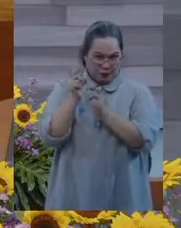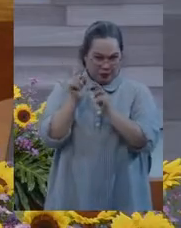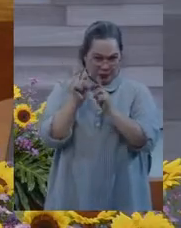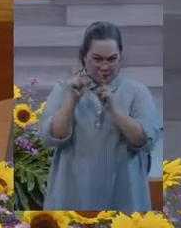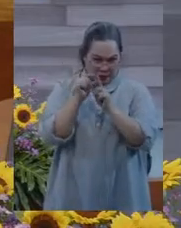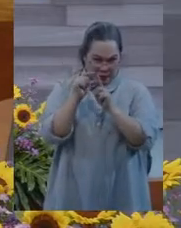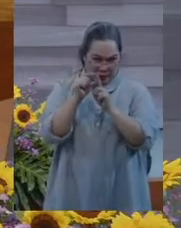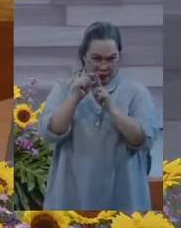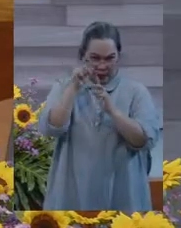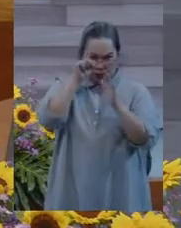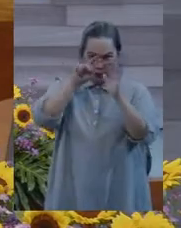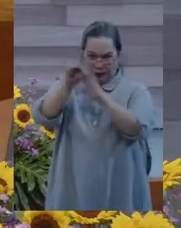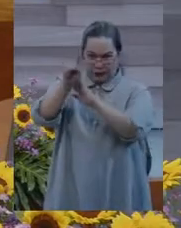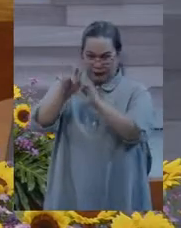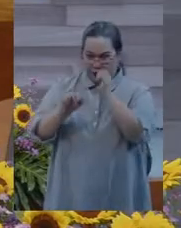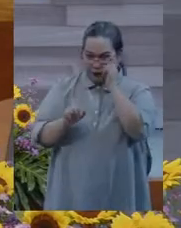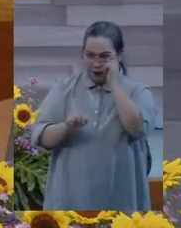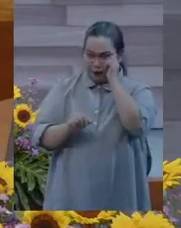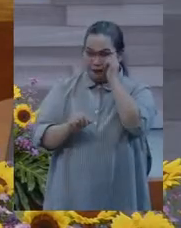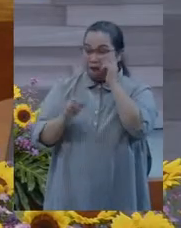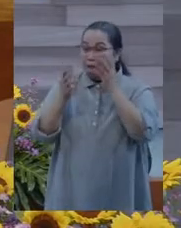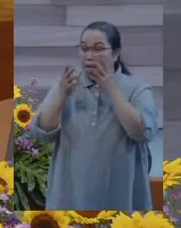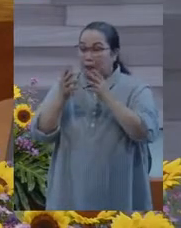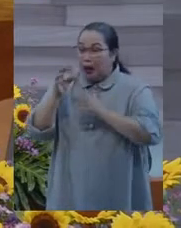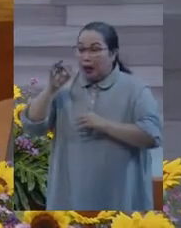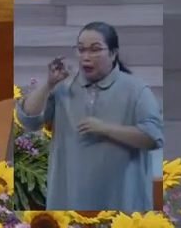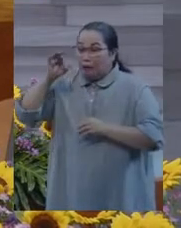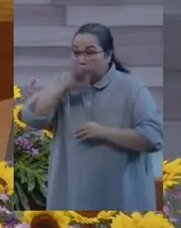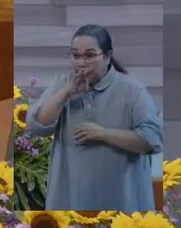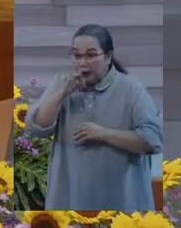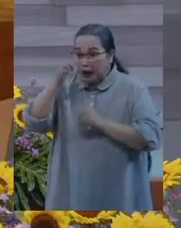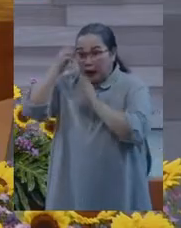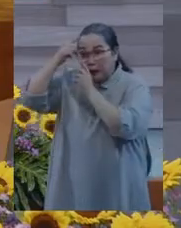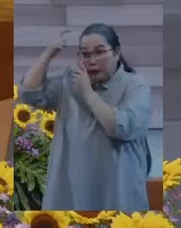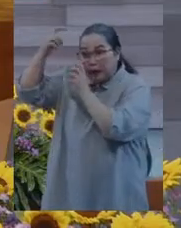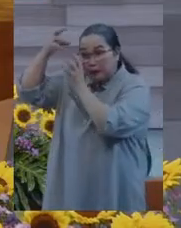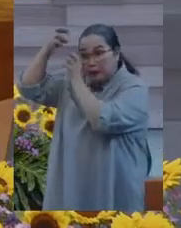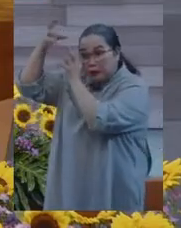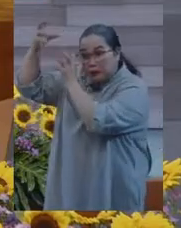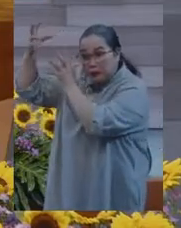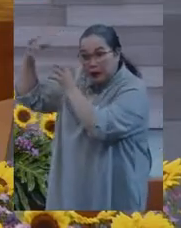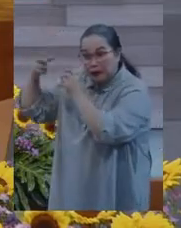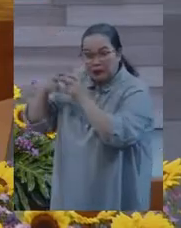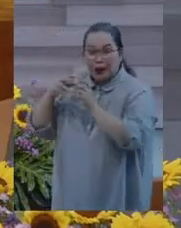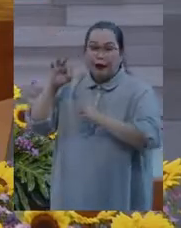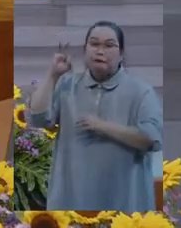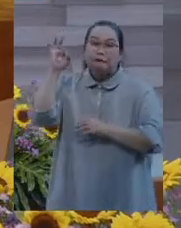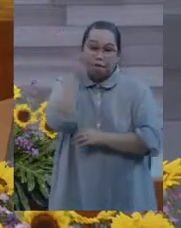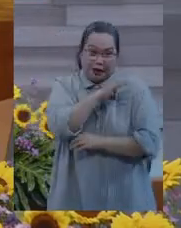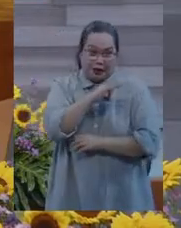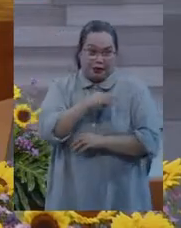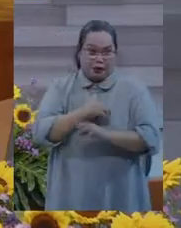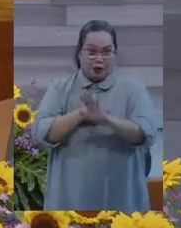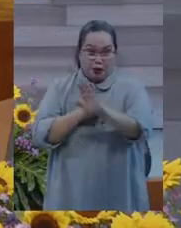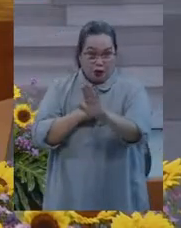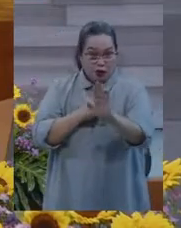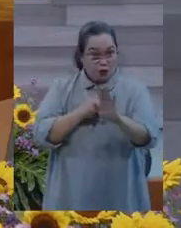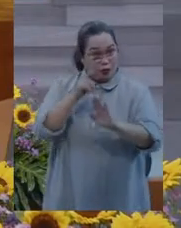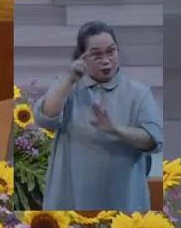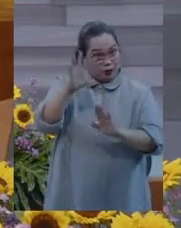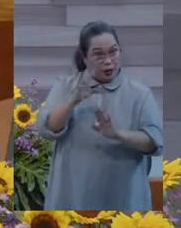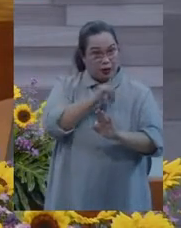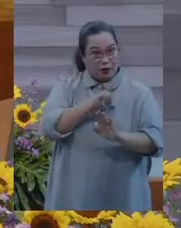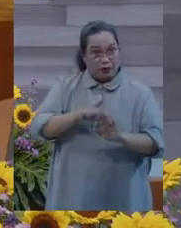that prophet or that dreamer of dreams. For the Lord your God